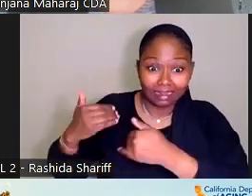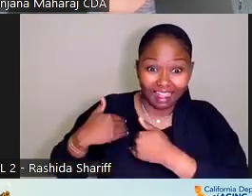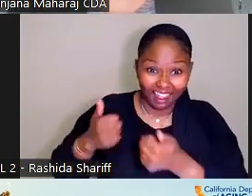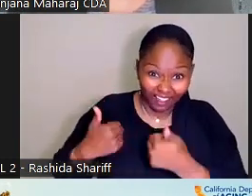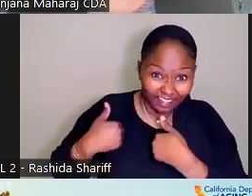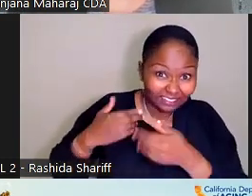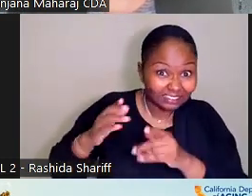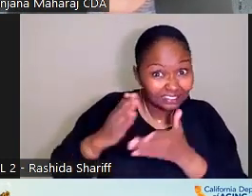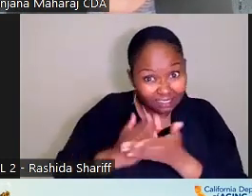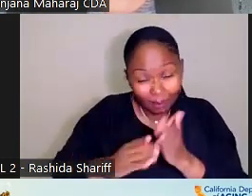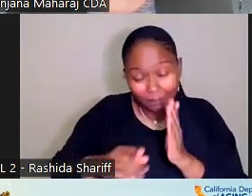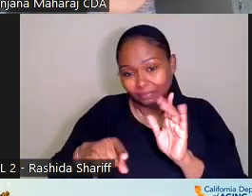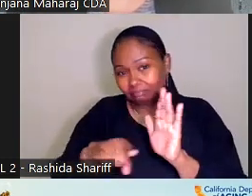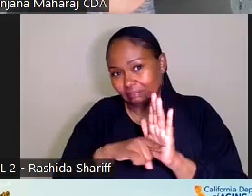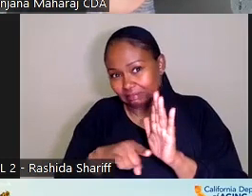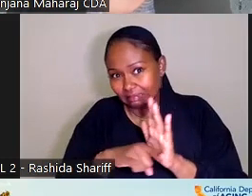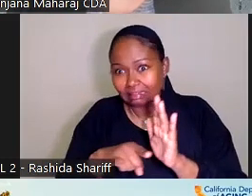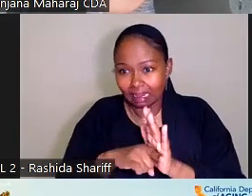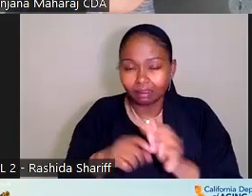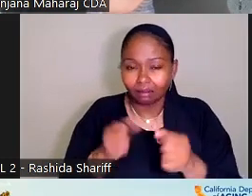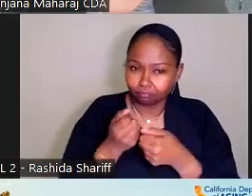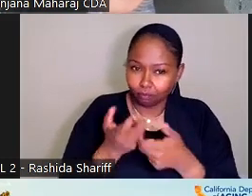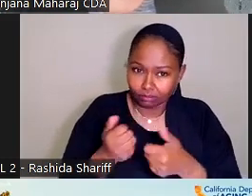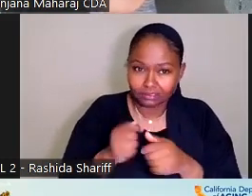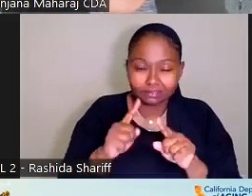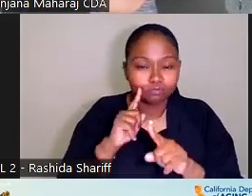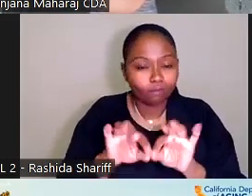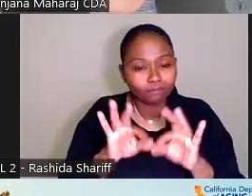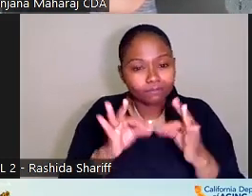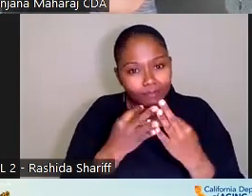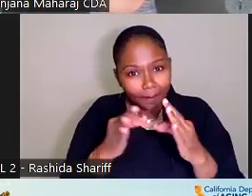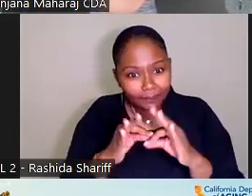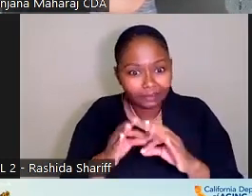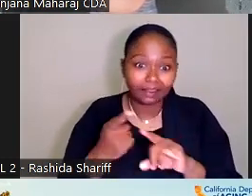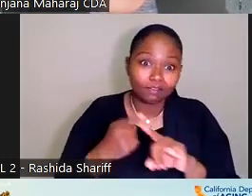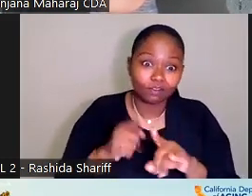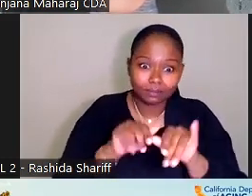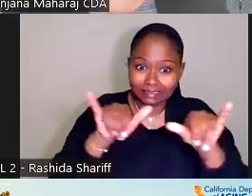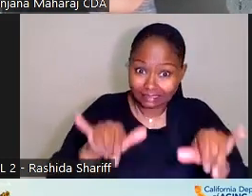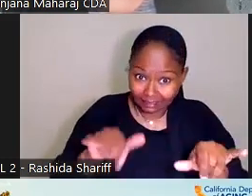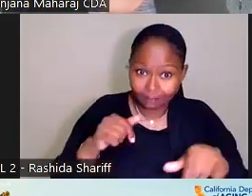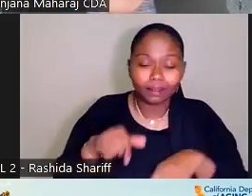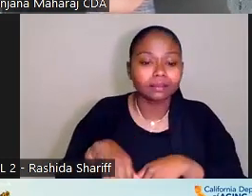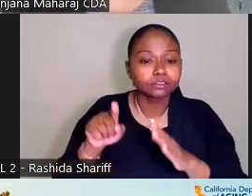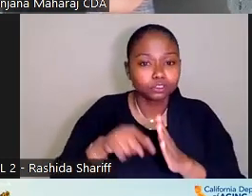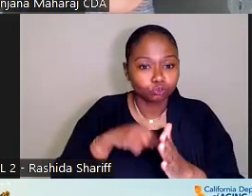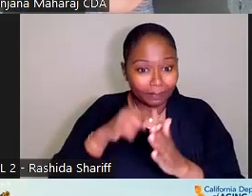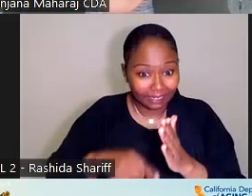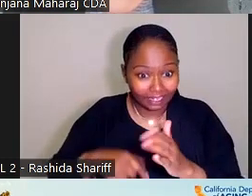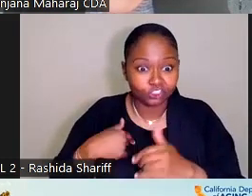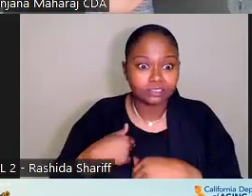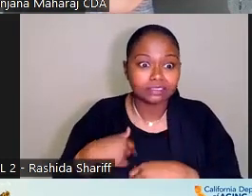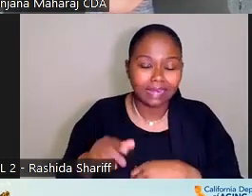some victims, families, and communities as a result of systemic discrimination and biases. To counter these negative